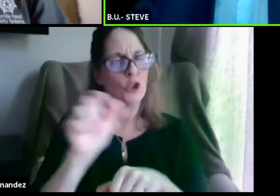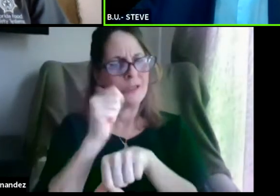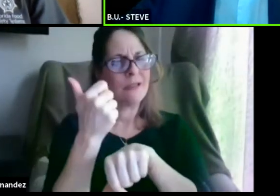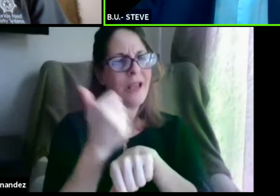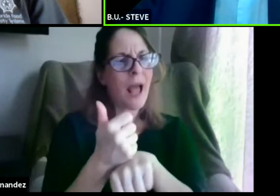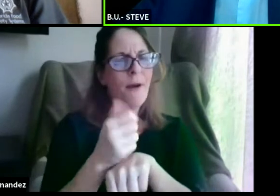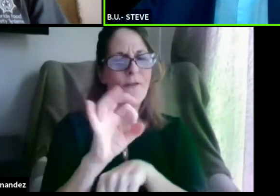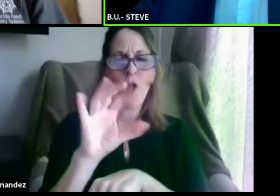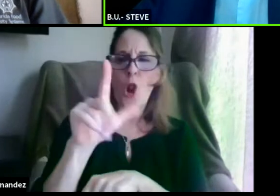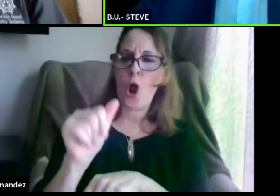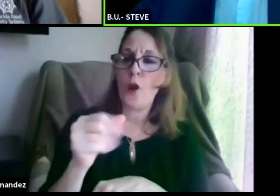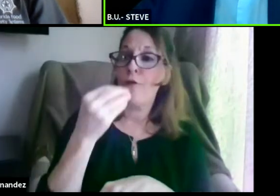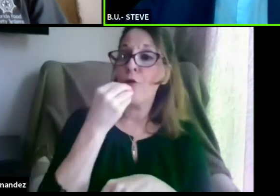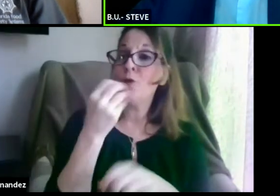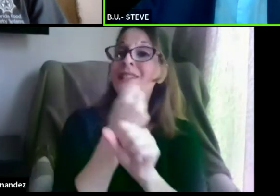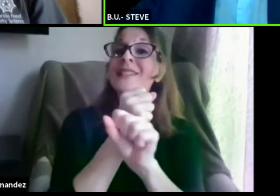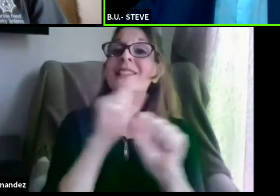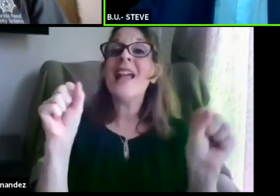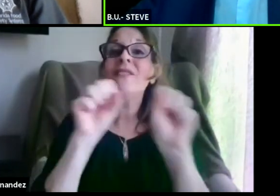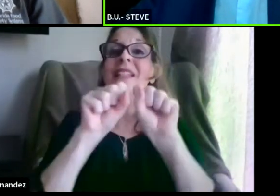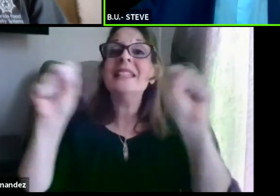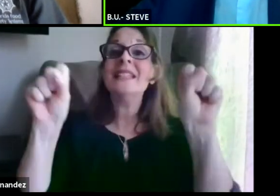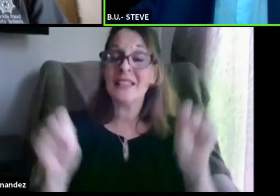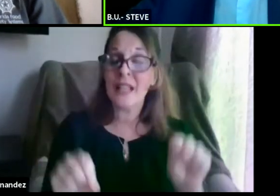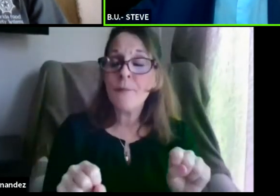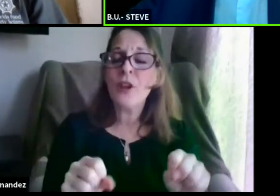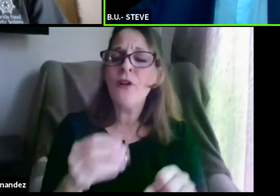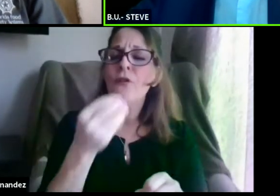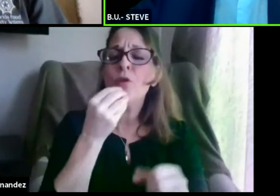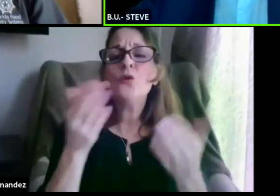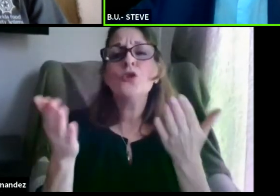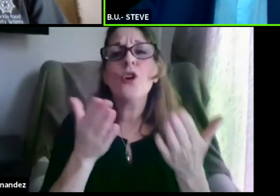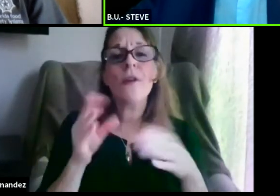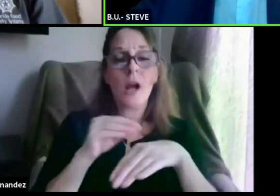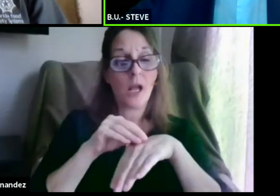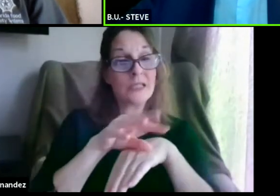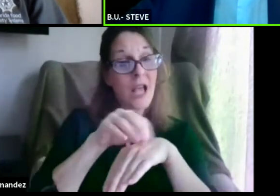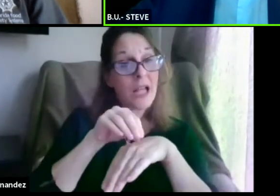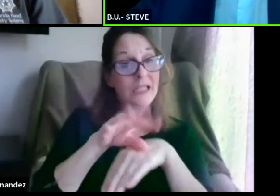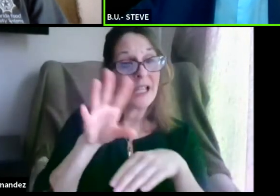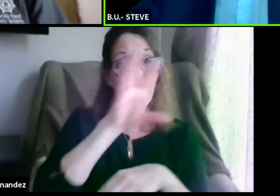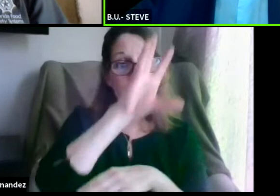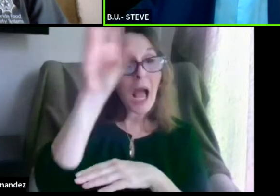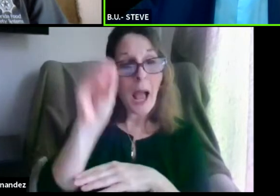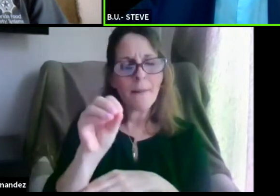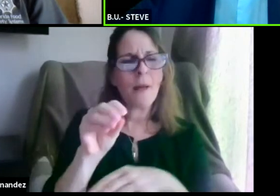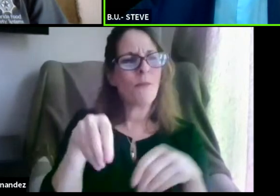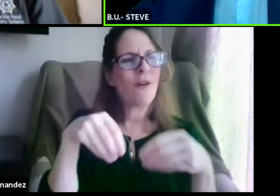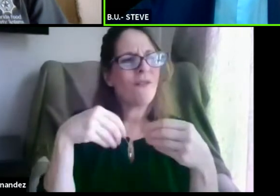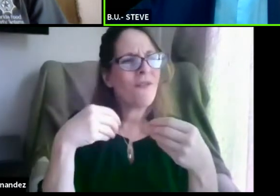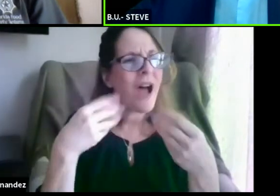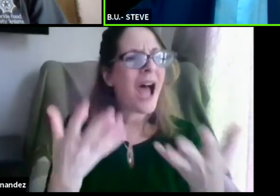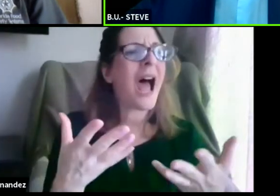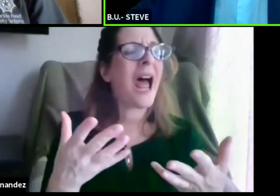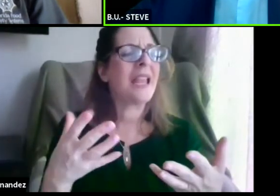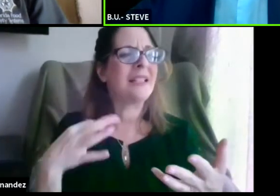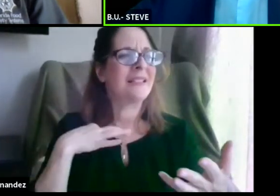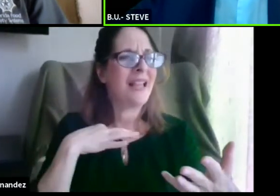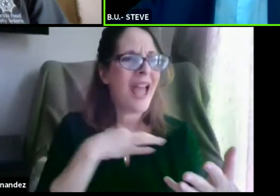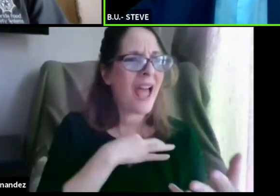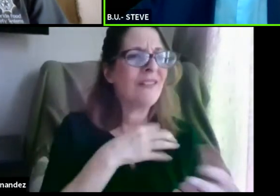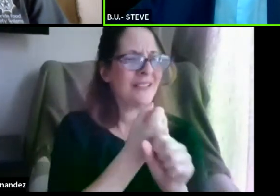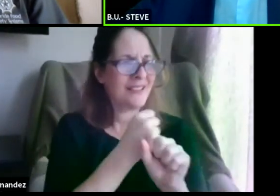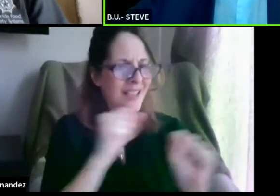established Florida Food Safety Systems, a food service consulting company providing hospitality staff food